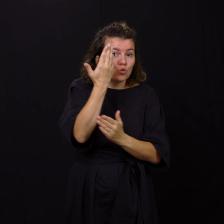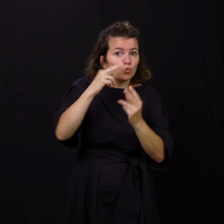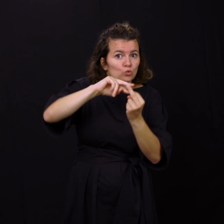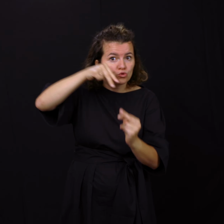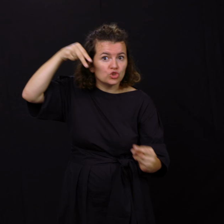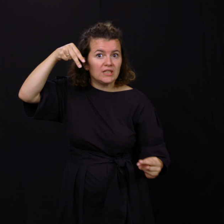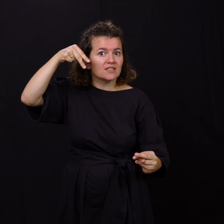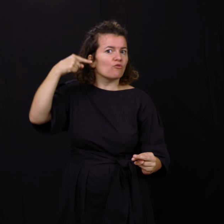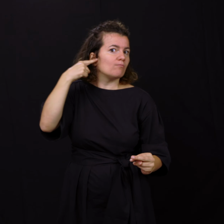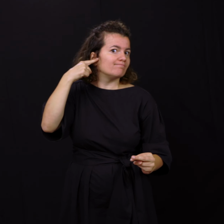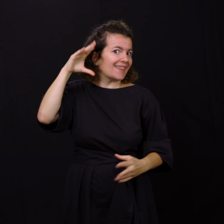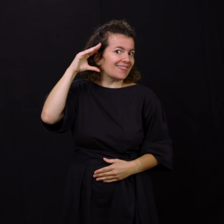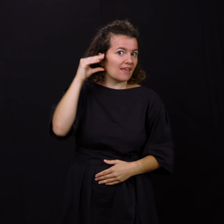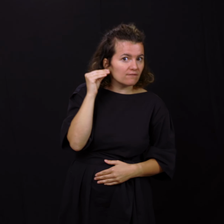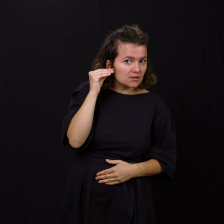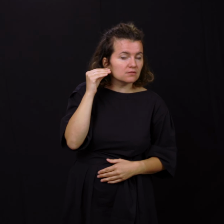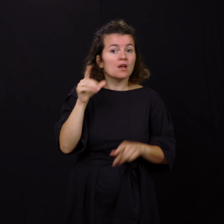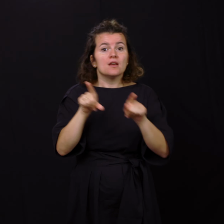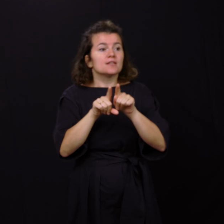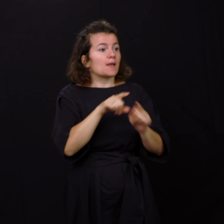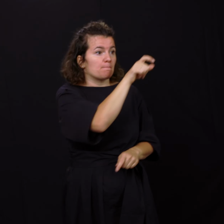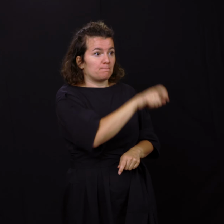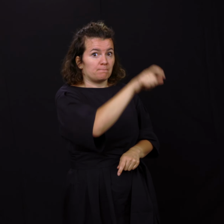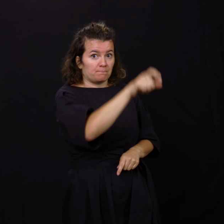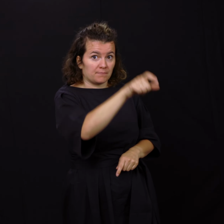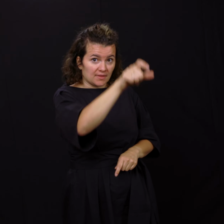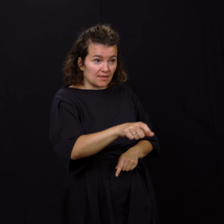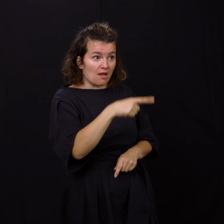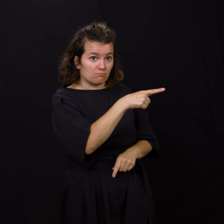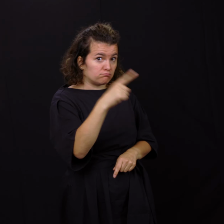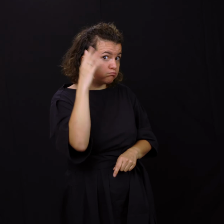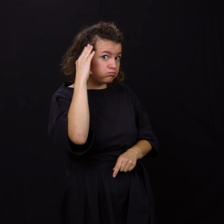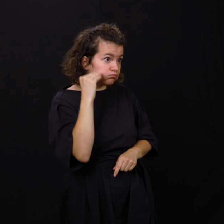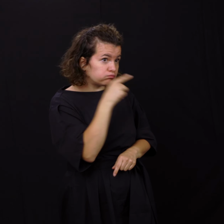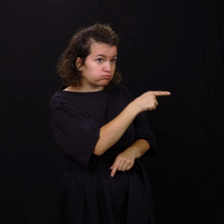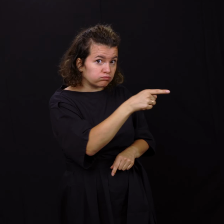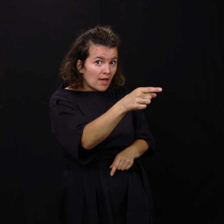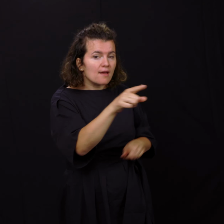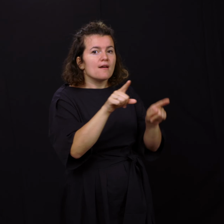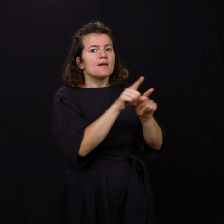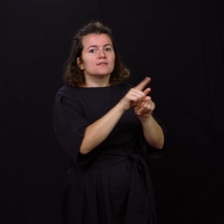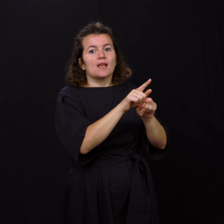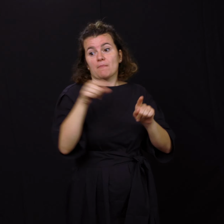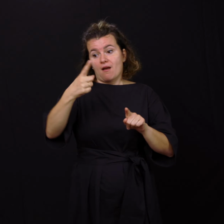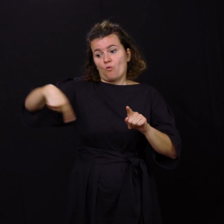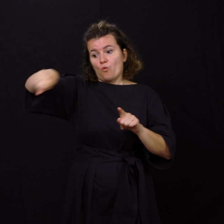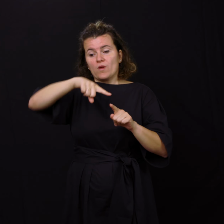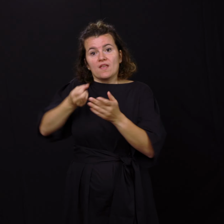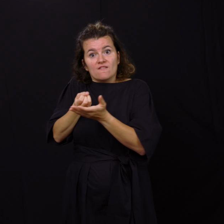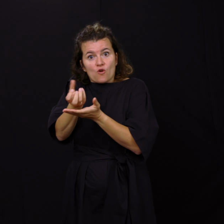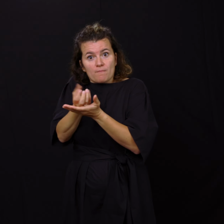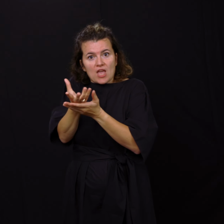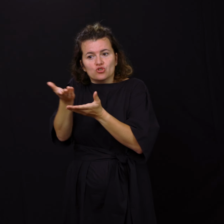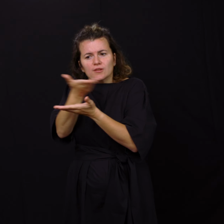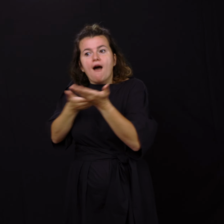patient information, which makes sure that every patient in the Netherlands get the same information when a genetic diagnosis is being made.